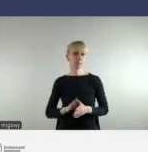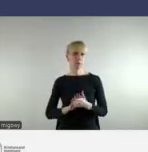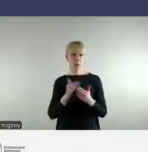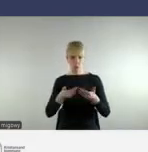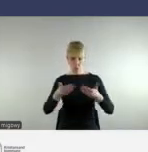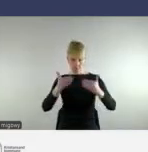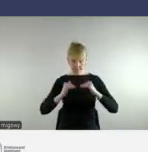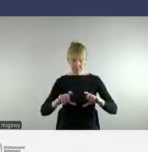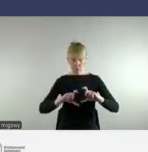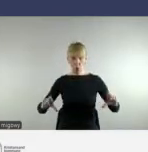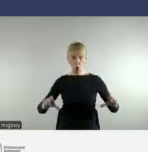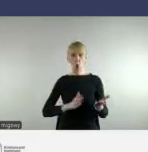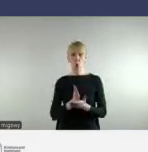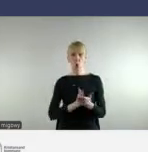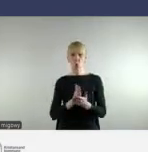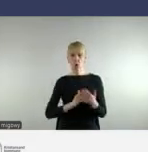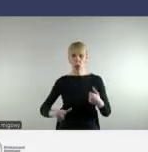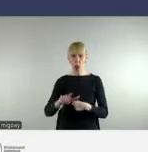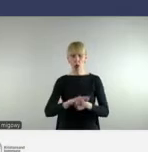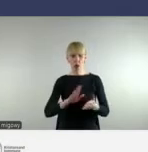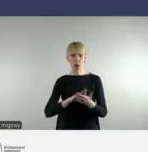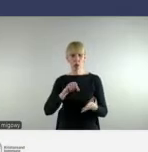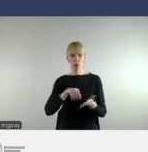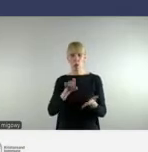services. We employ about